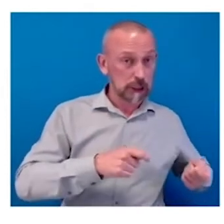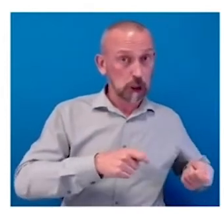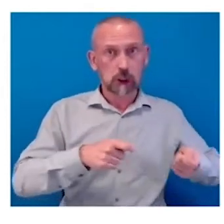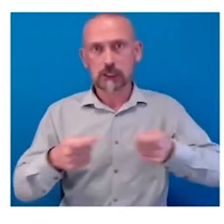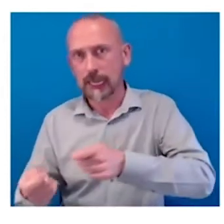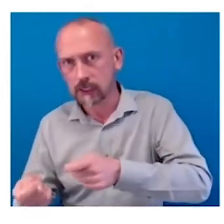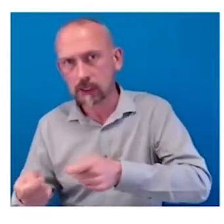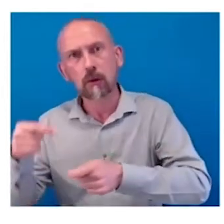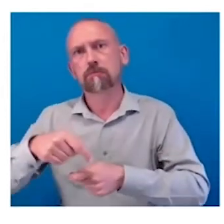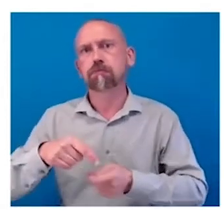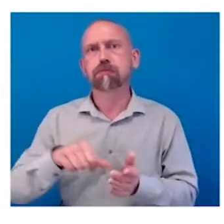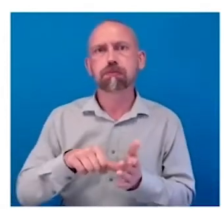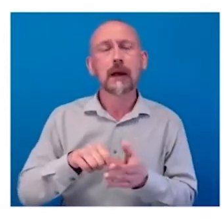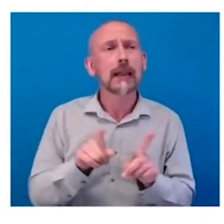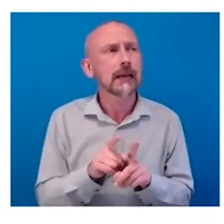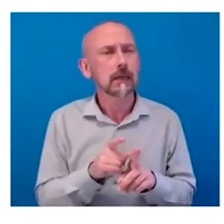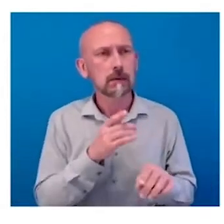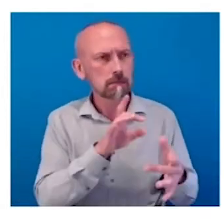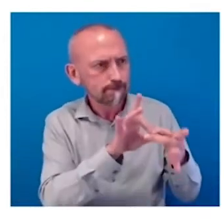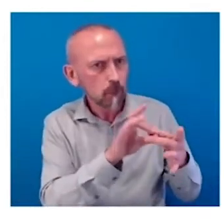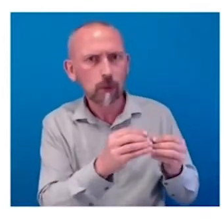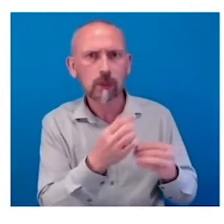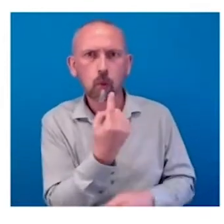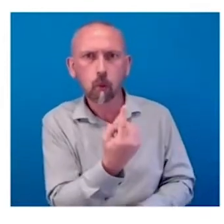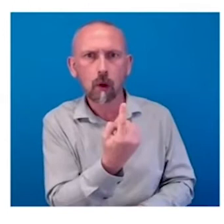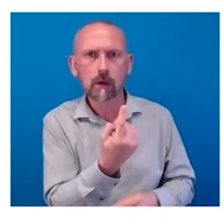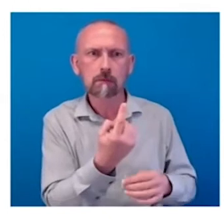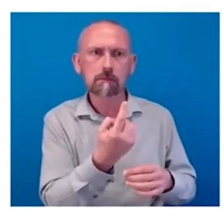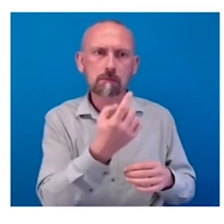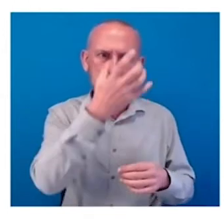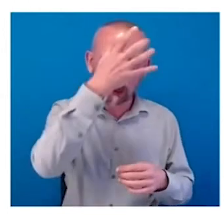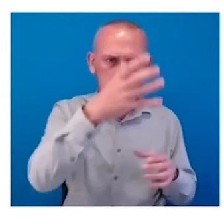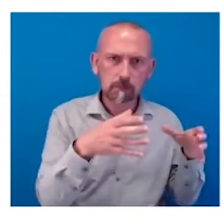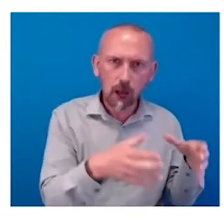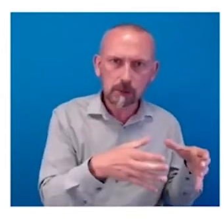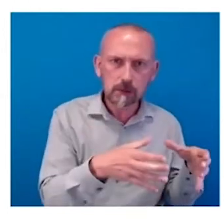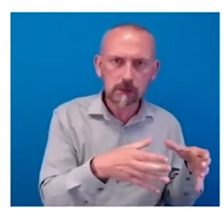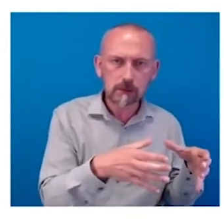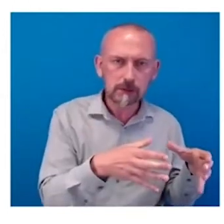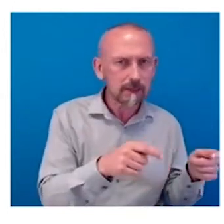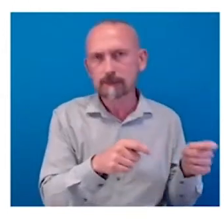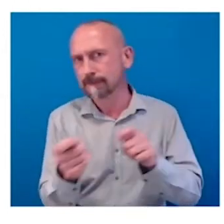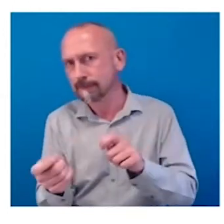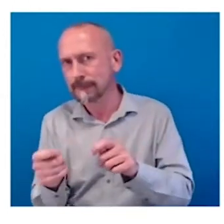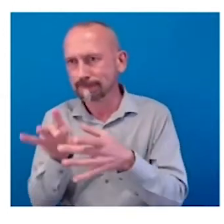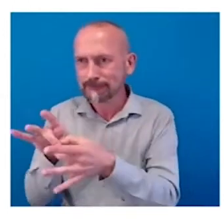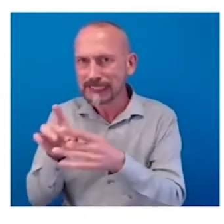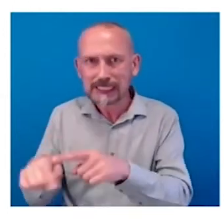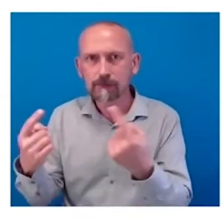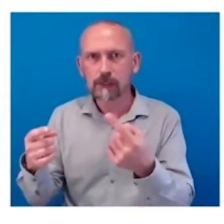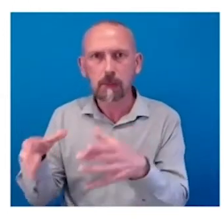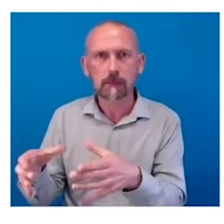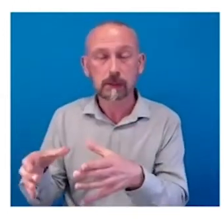working with one government department to another, that some of the hardest problems can come up and some of the worst experiences might be